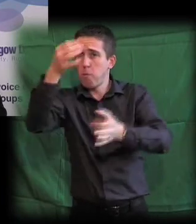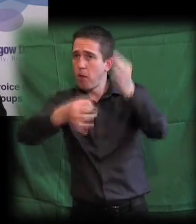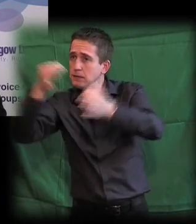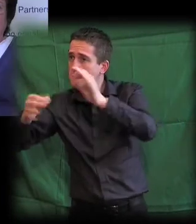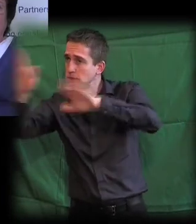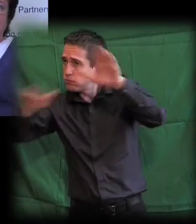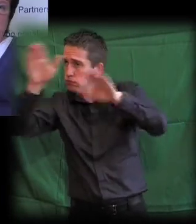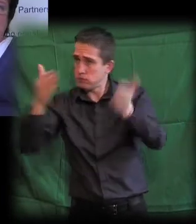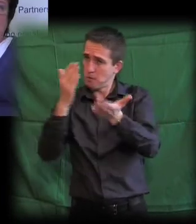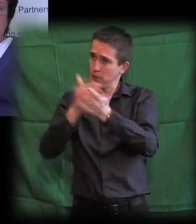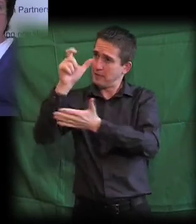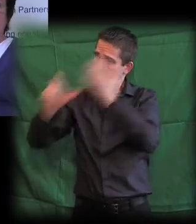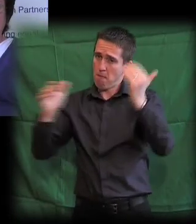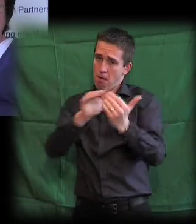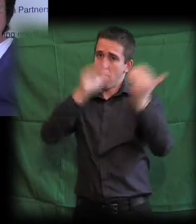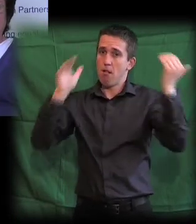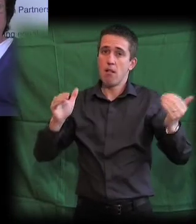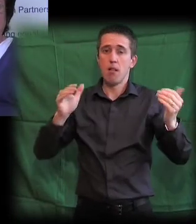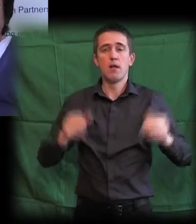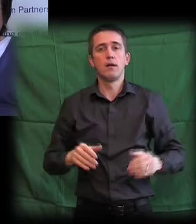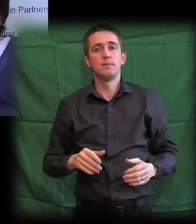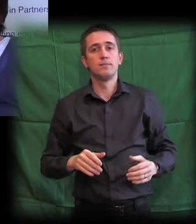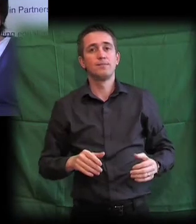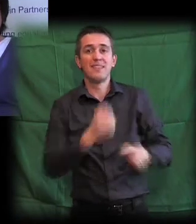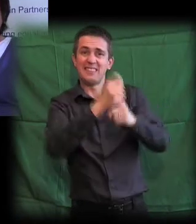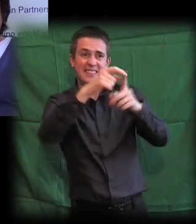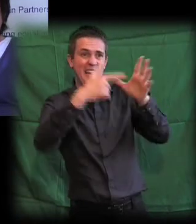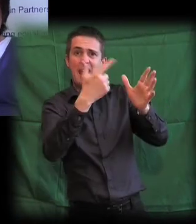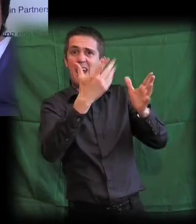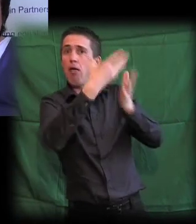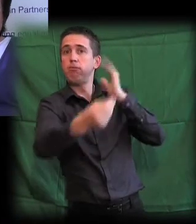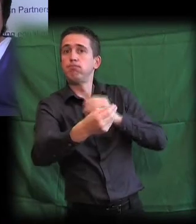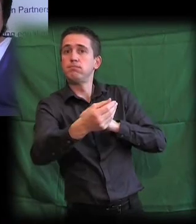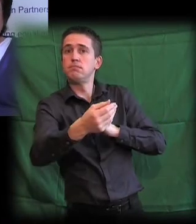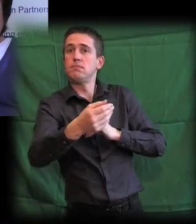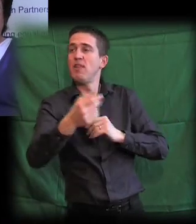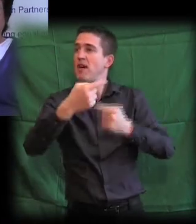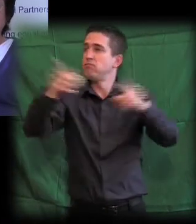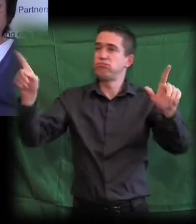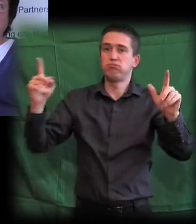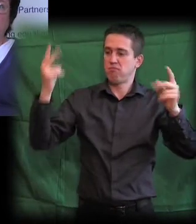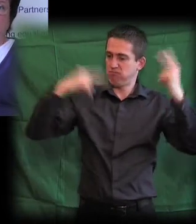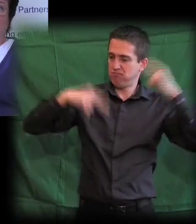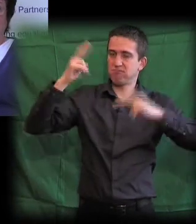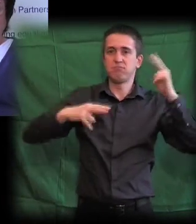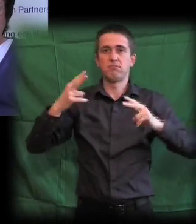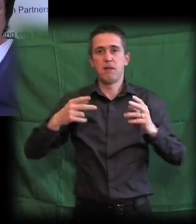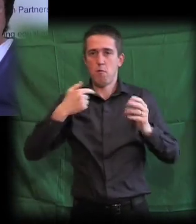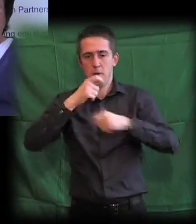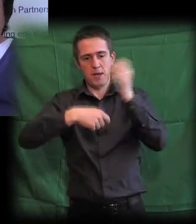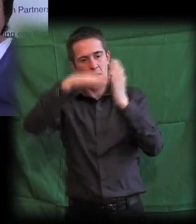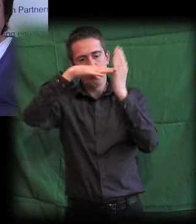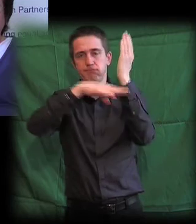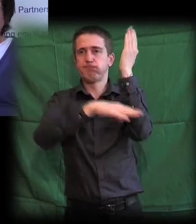know that. If GDA didn't exist, then we'd all just be looked on as pests, which I've experienced in my life